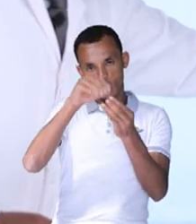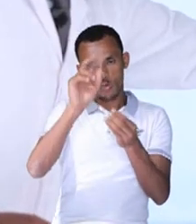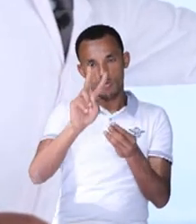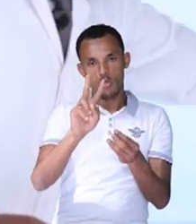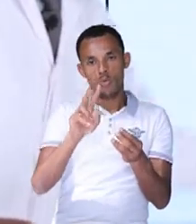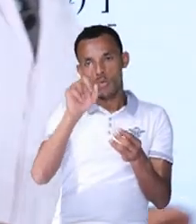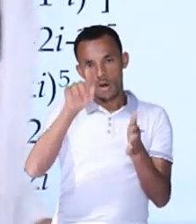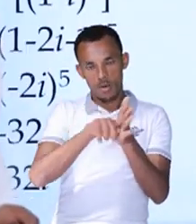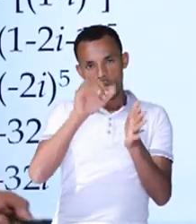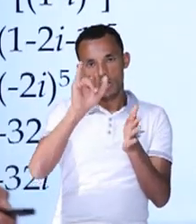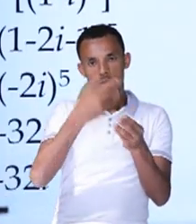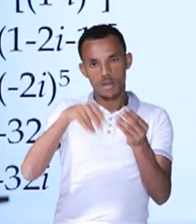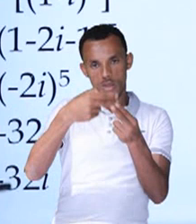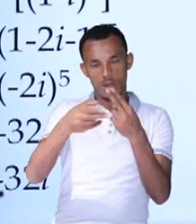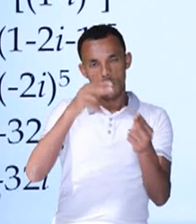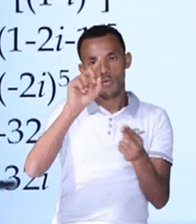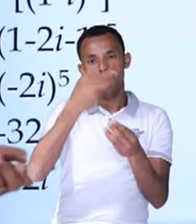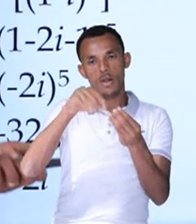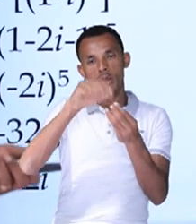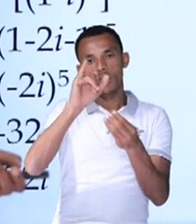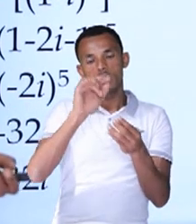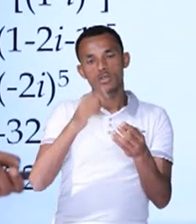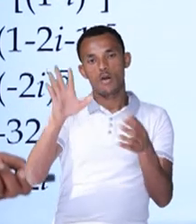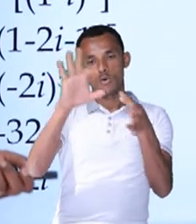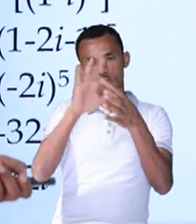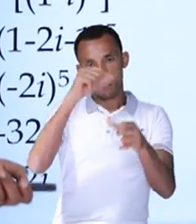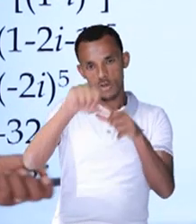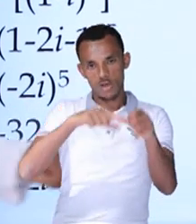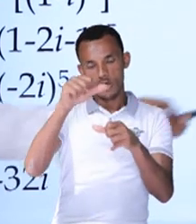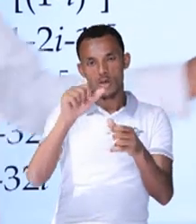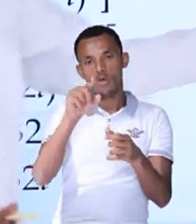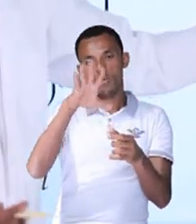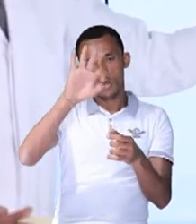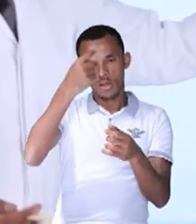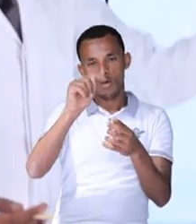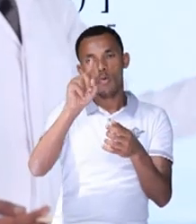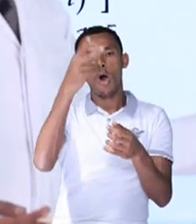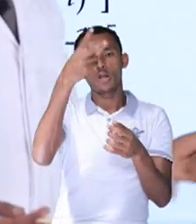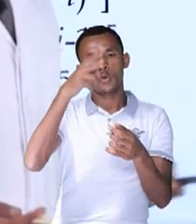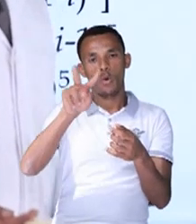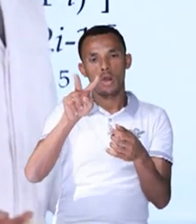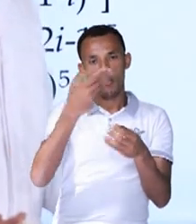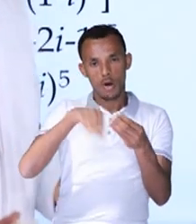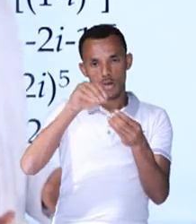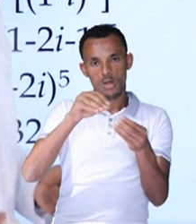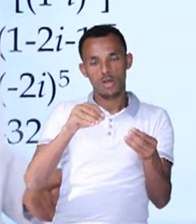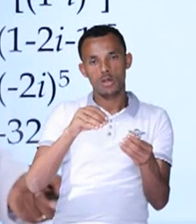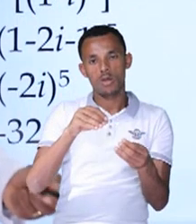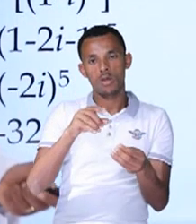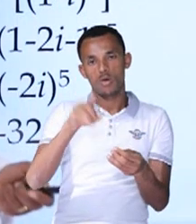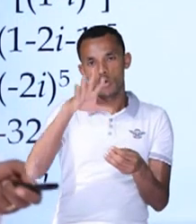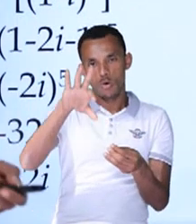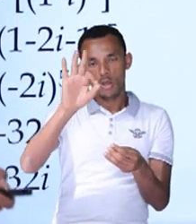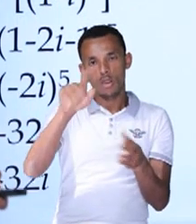2. 1 minus I times 1 plus I, they are a conjugate of each other. So we'll have 1 squared plus, we